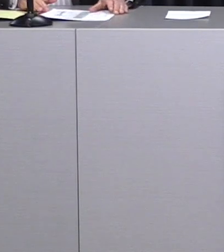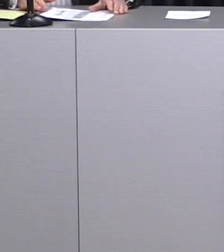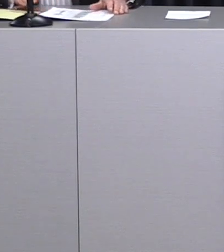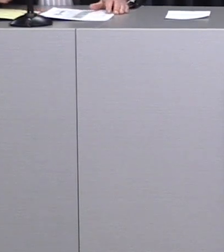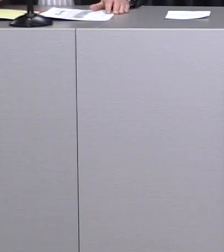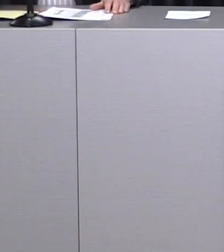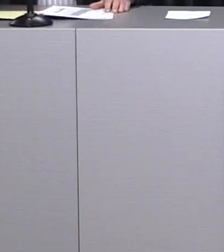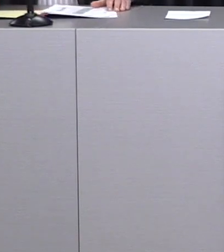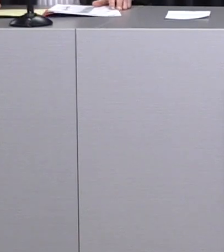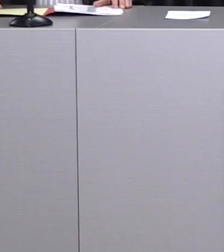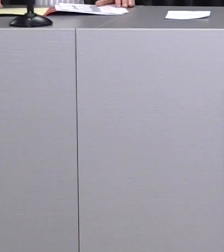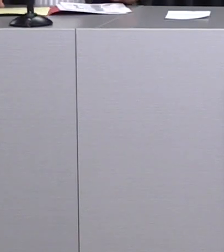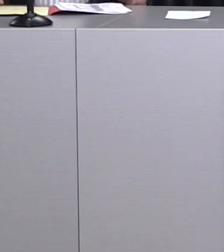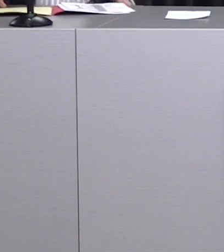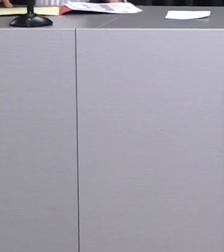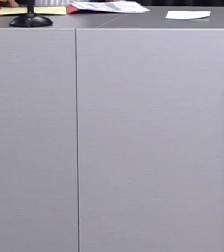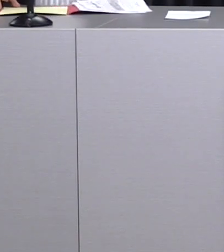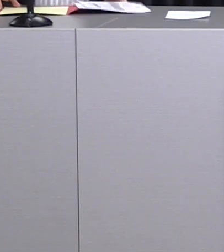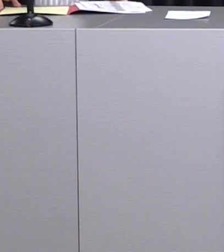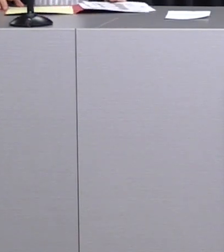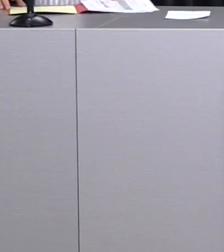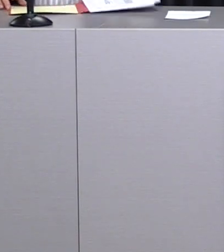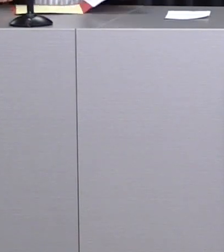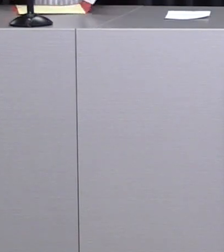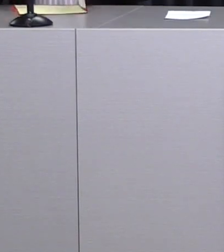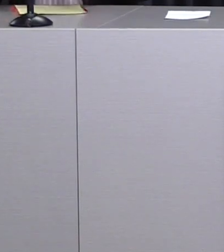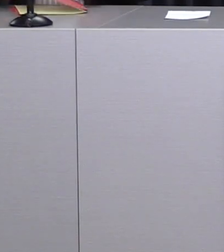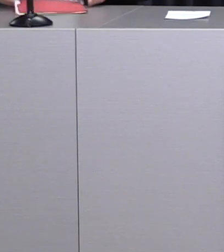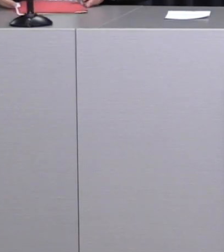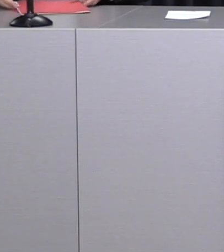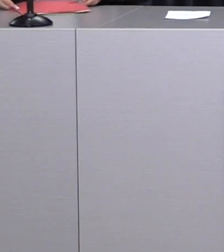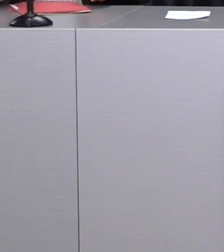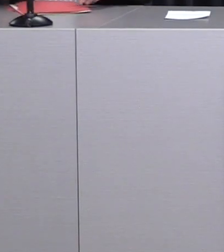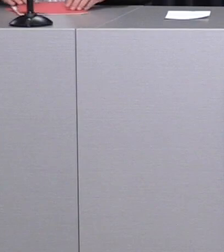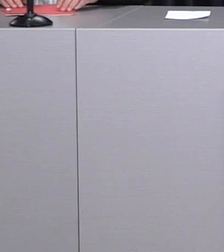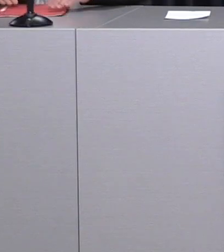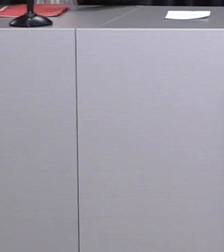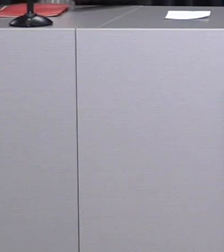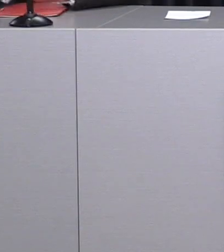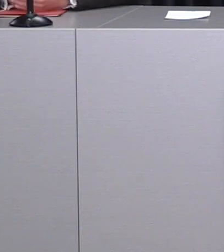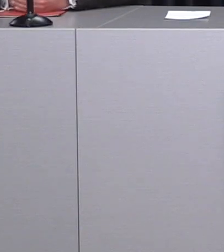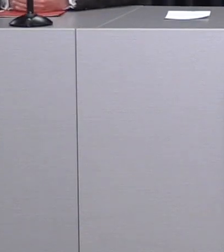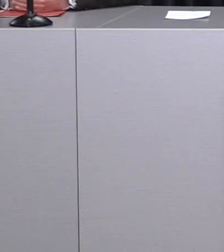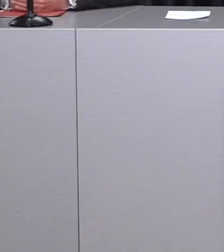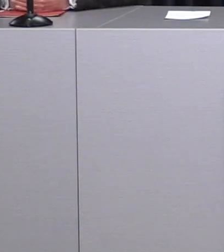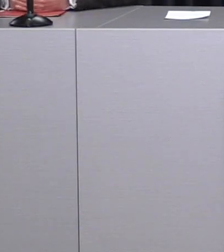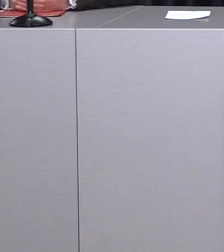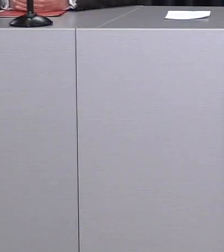tomorrow at 2:00 p.m., 1:30 in Labrador. Thank you.